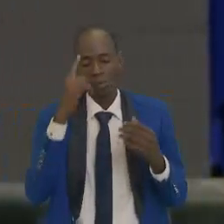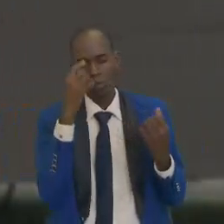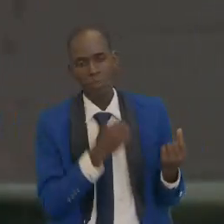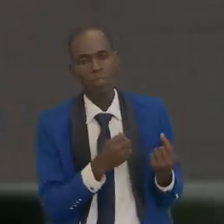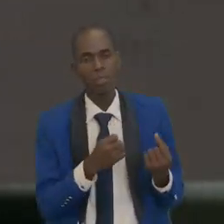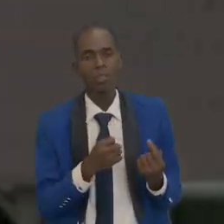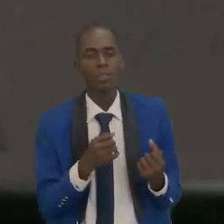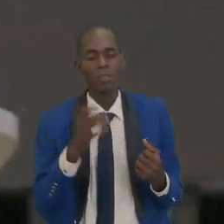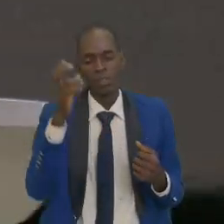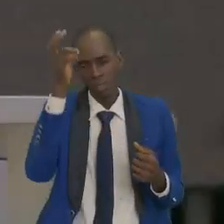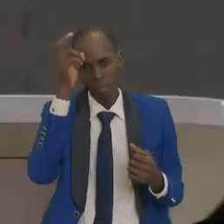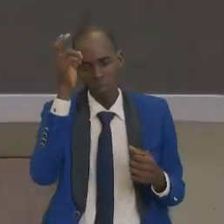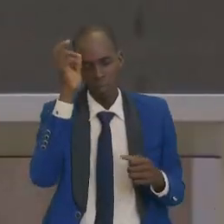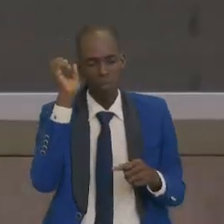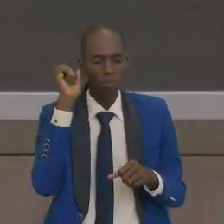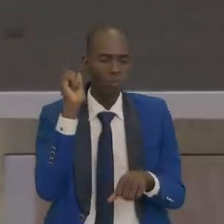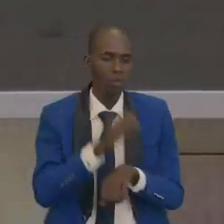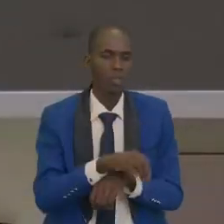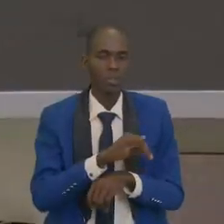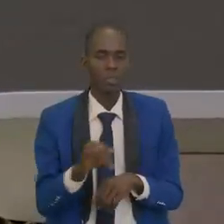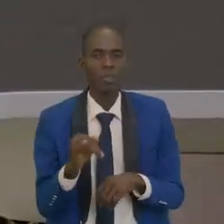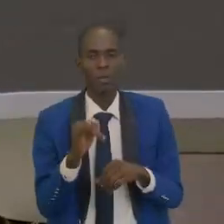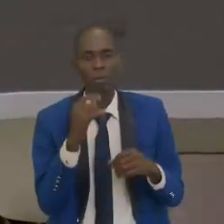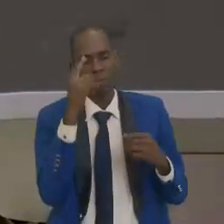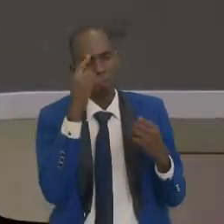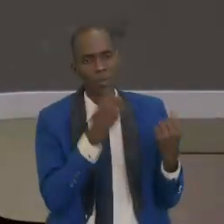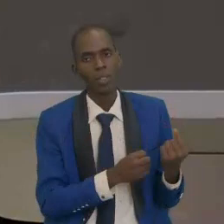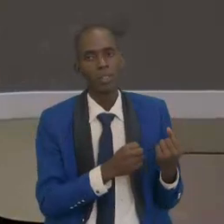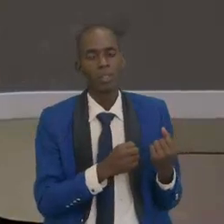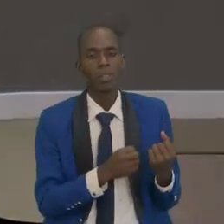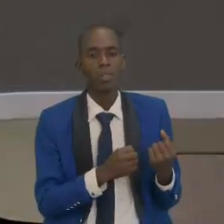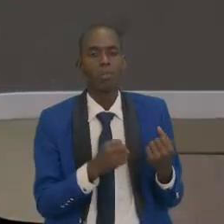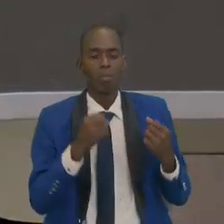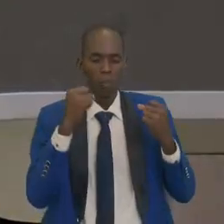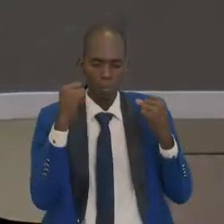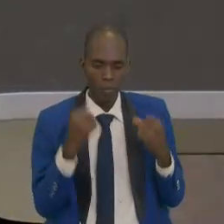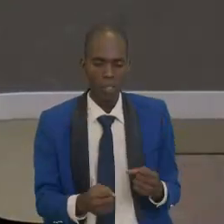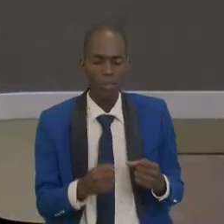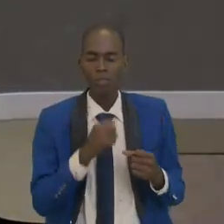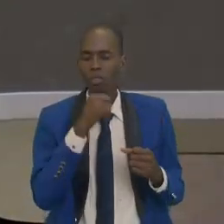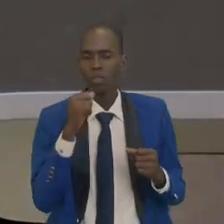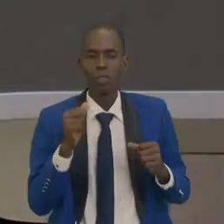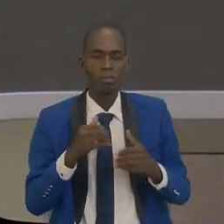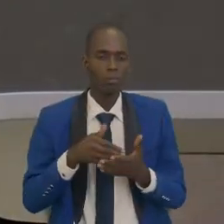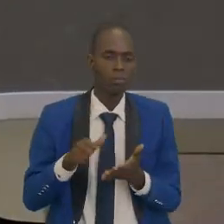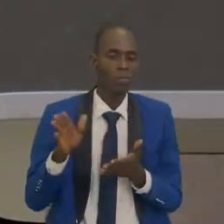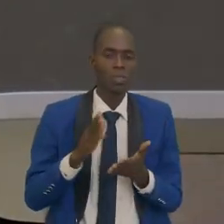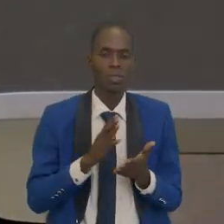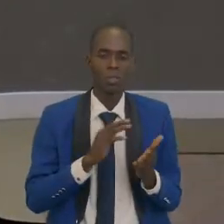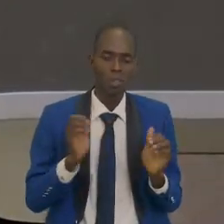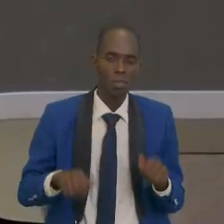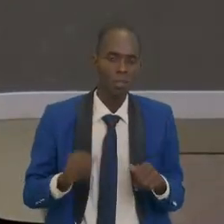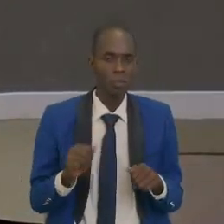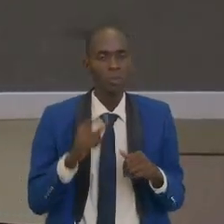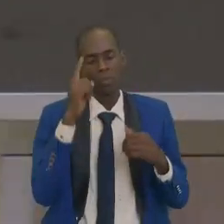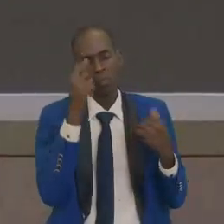face powerful irresistible faith shall he find faith on the